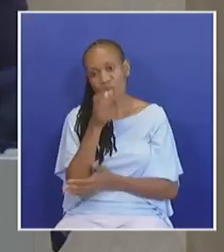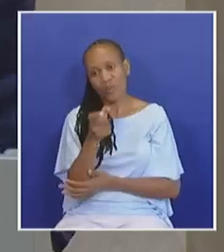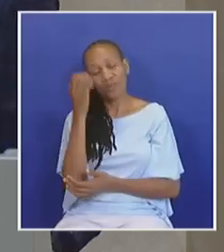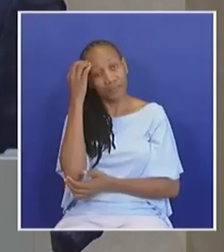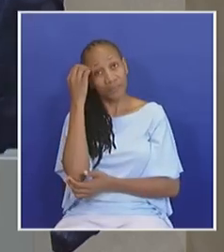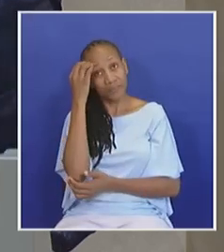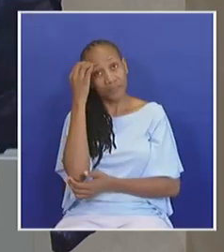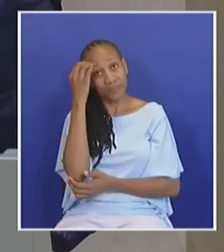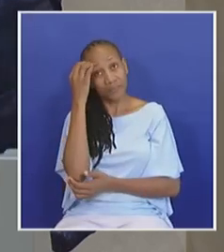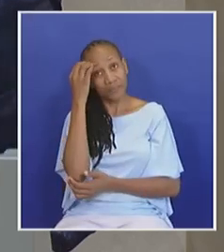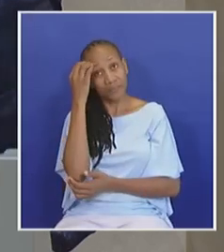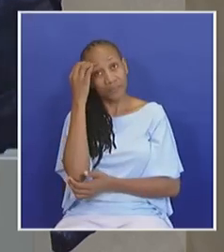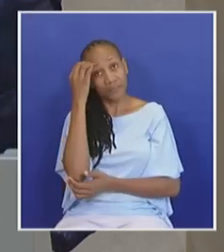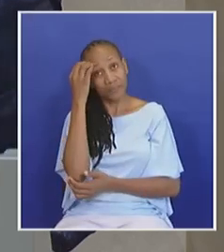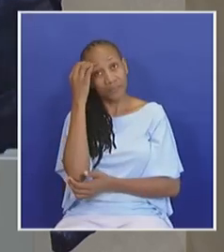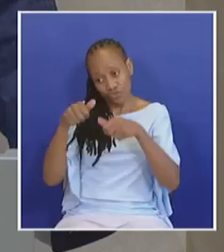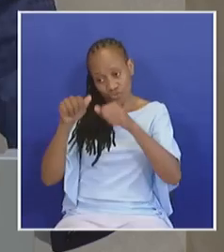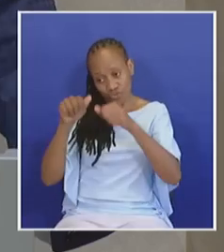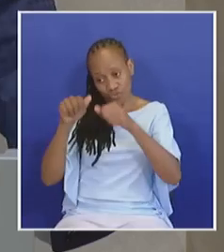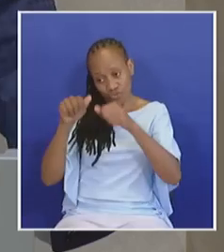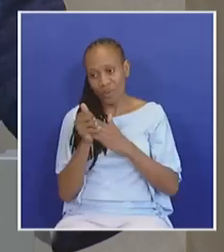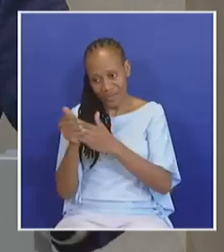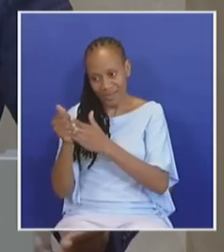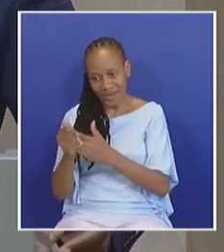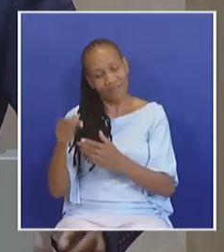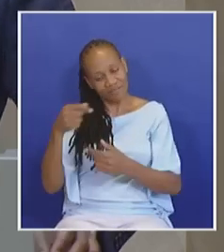Chairperson, because you are providing leadership, I withdraw.